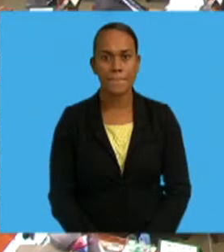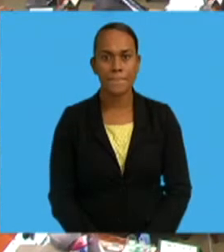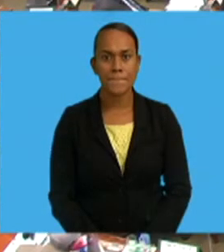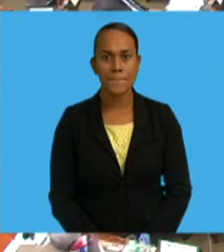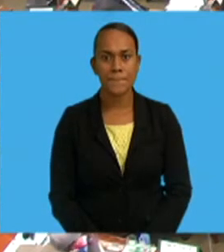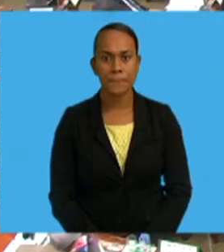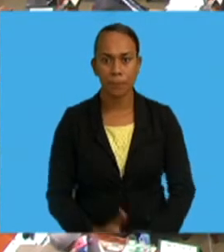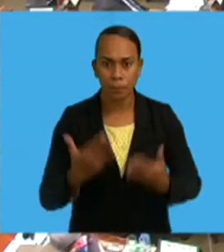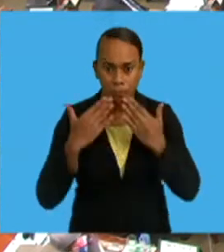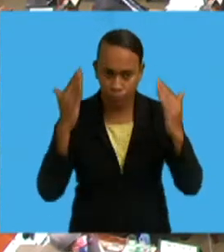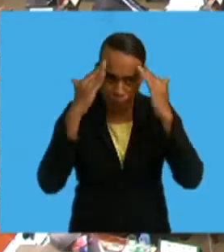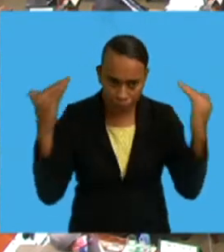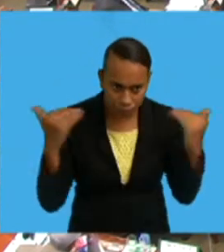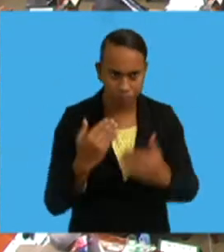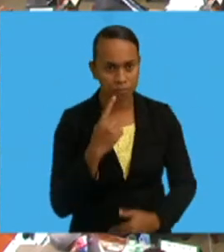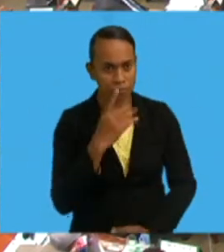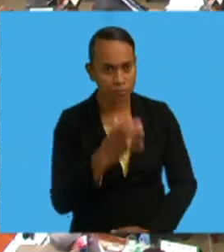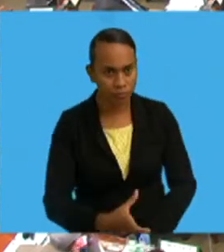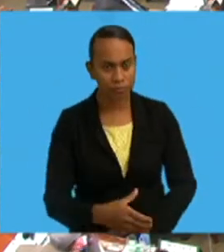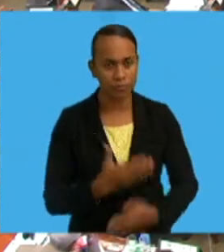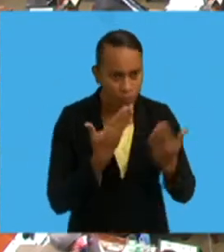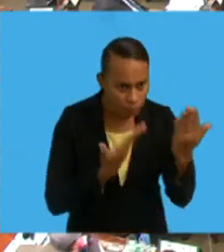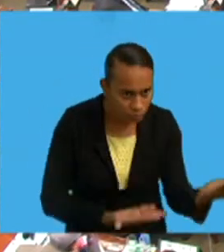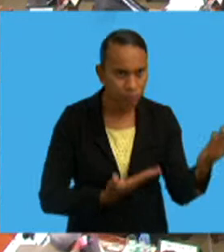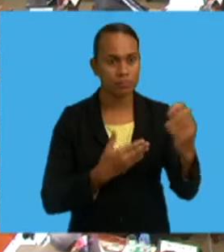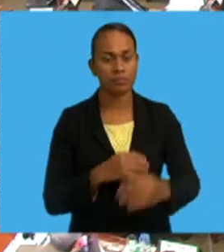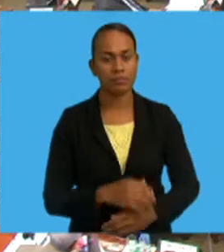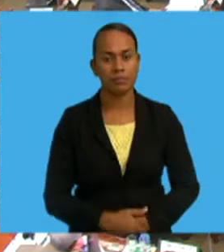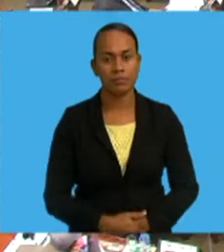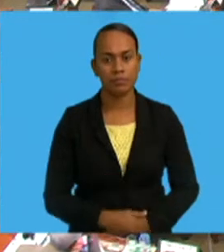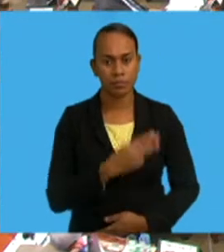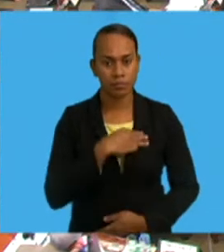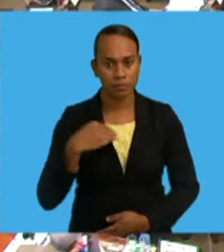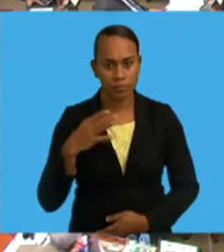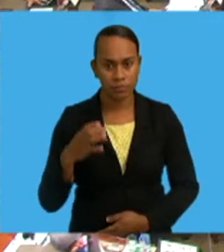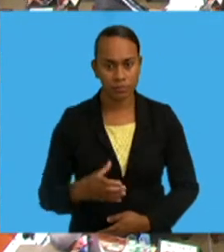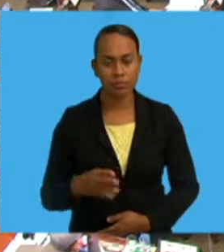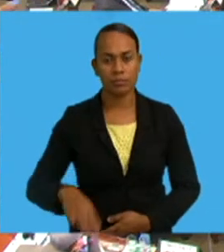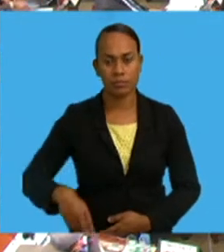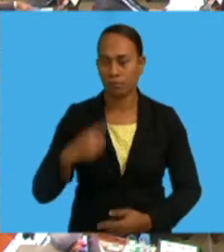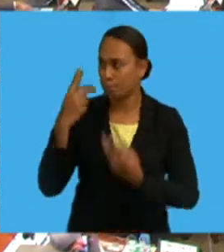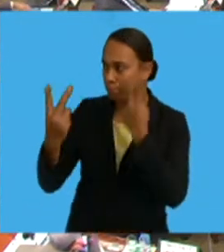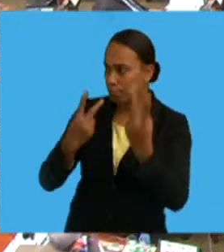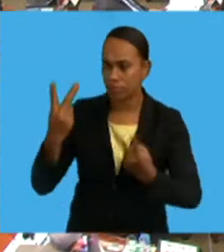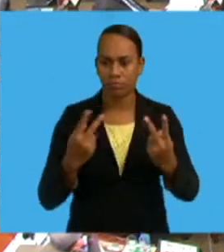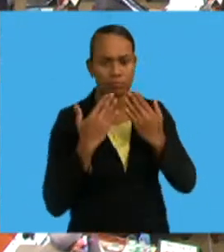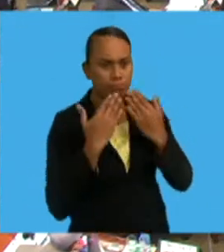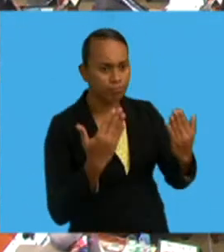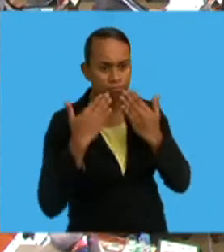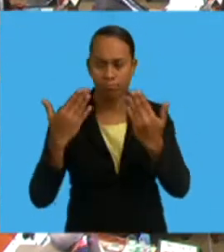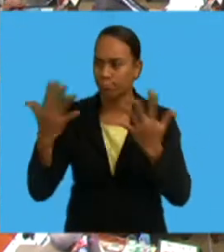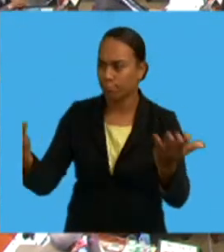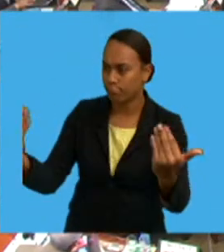Thank you, Madam Speaker. Honorable Prime Minister, members of the August House, our visitors in the gallery, Nisambula Vinaka, and a very good morning to you